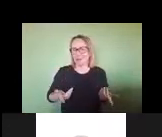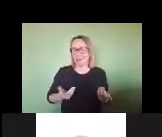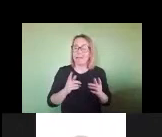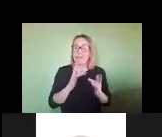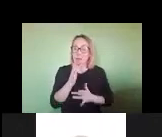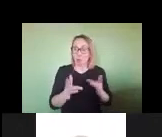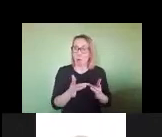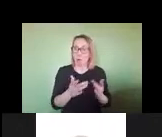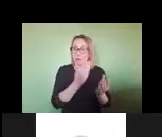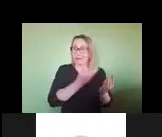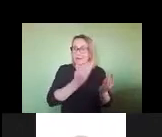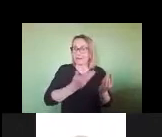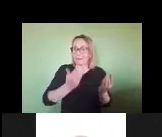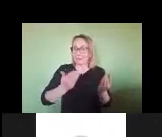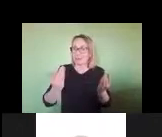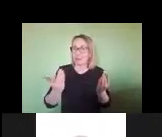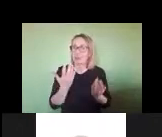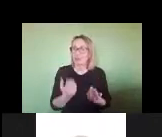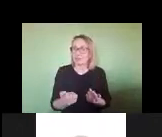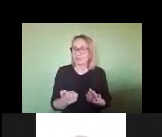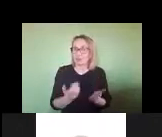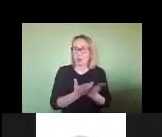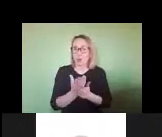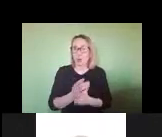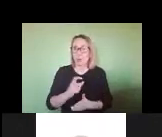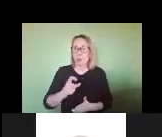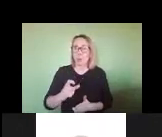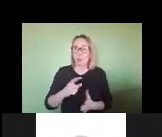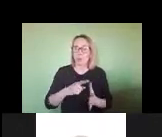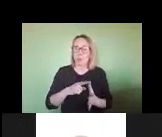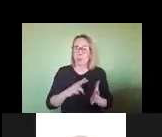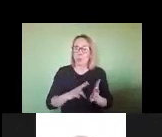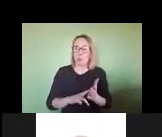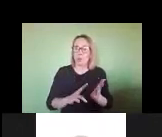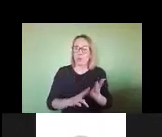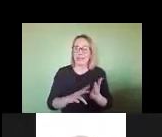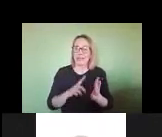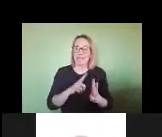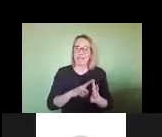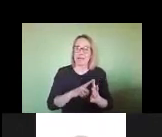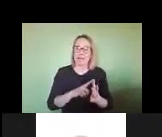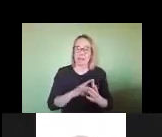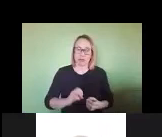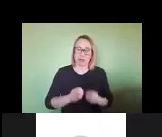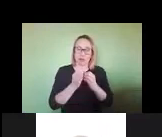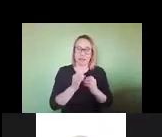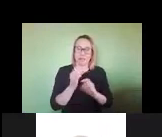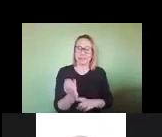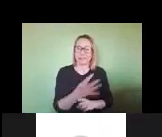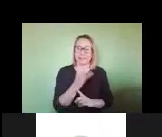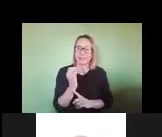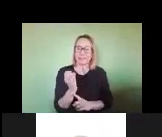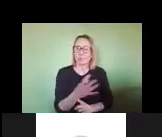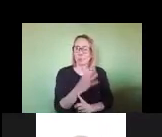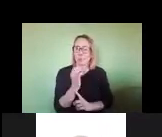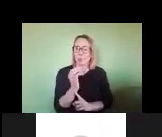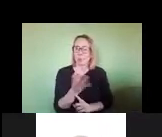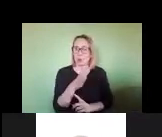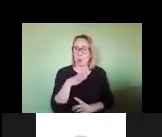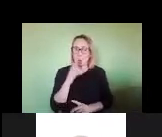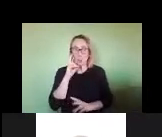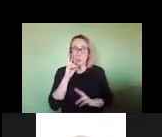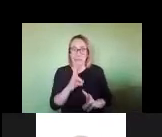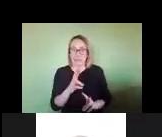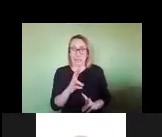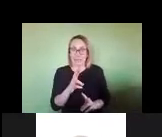online, created online through Canva, created online slideshows, and if you wish to see, there's a couple of them actually